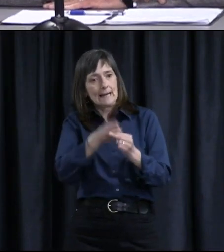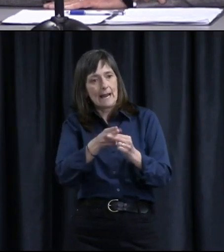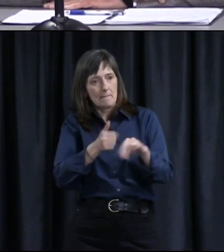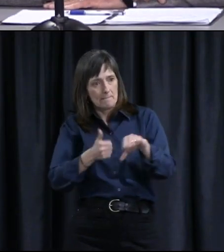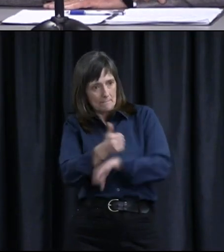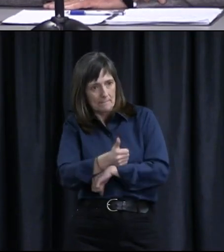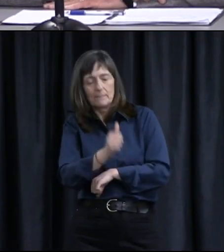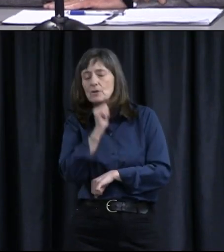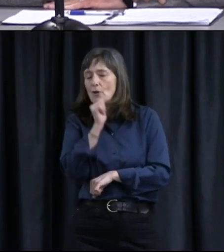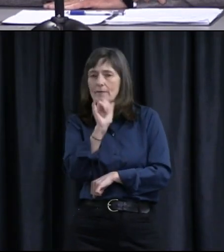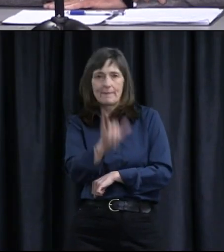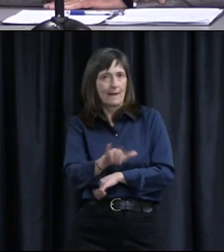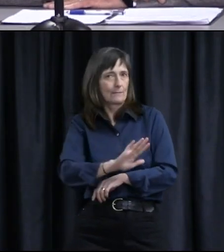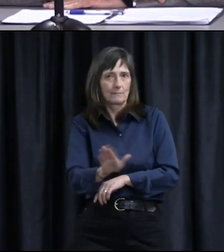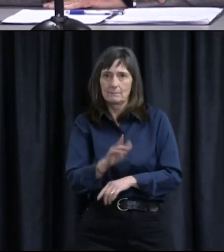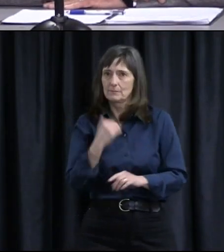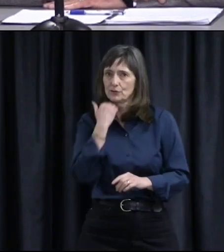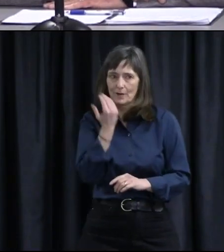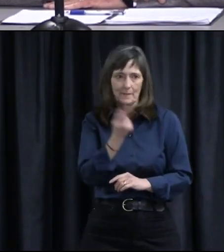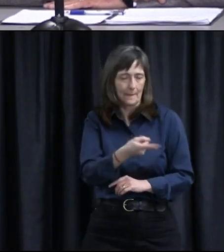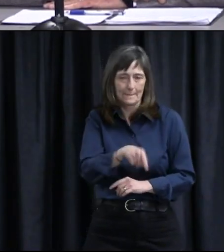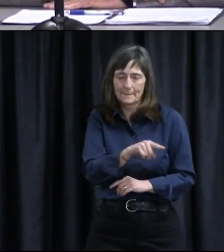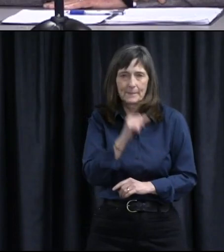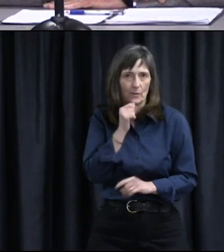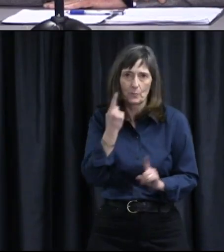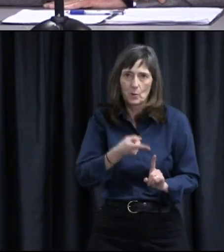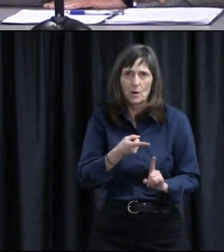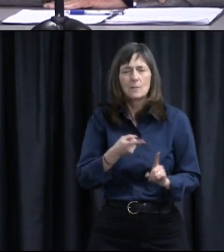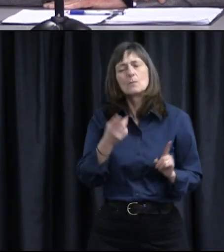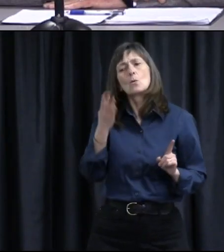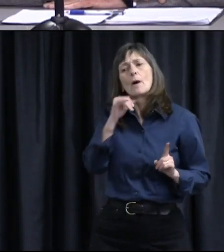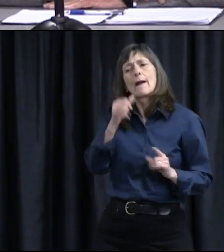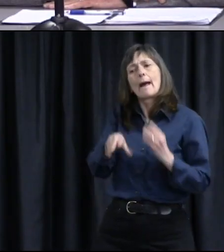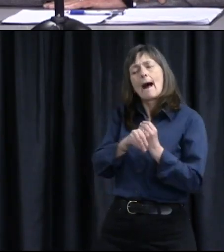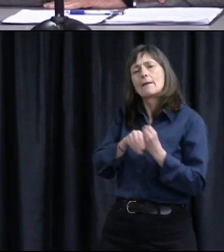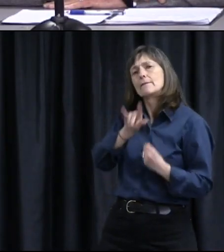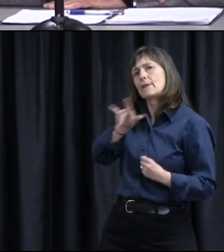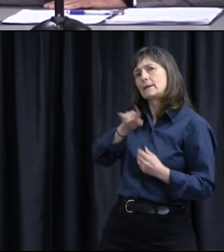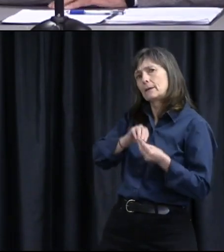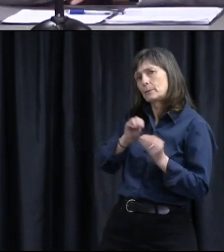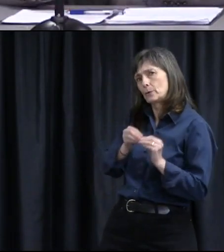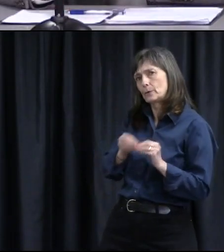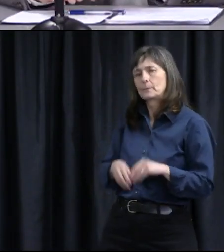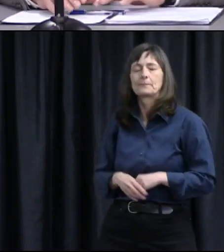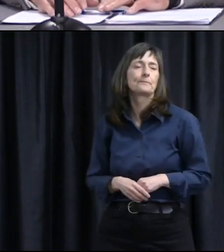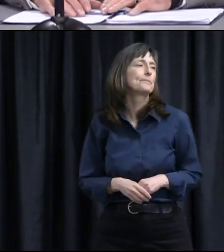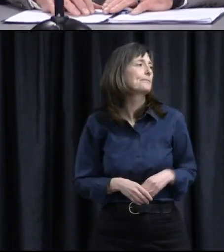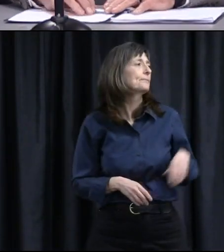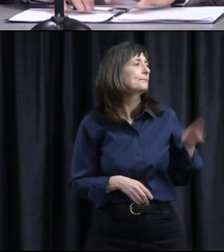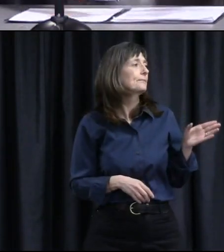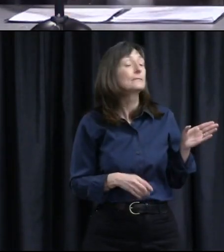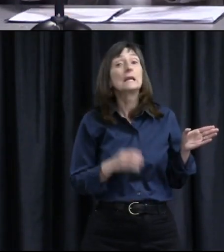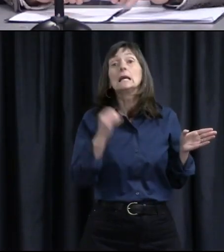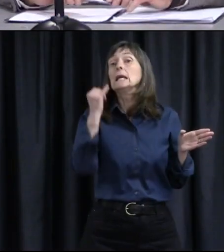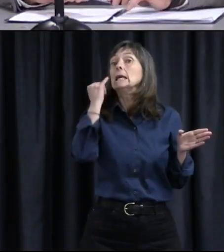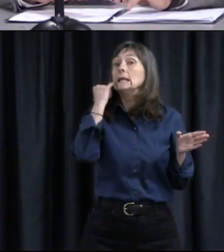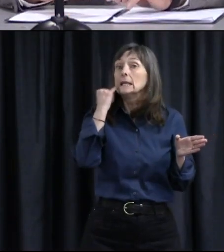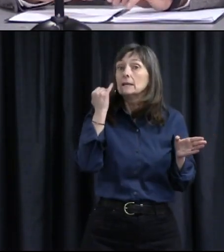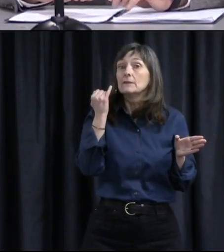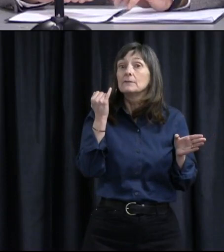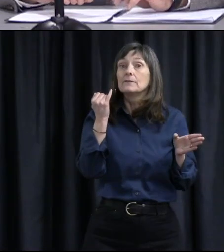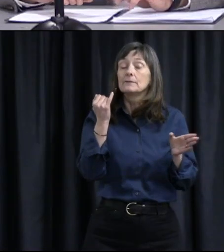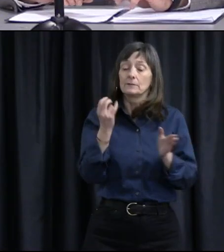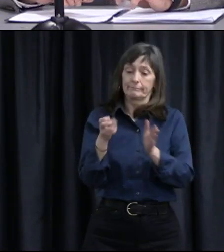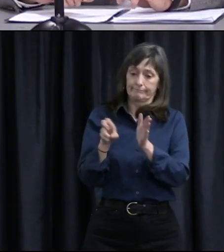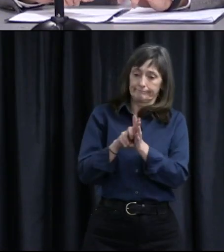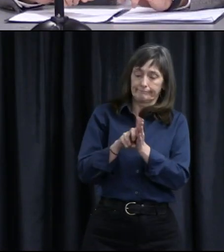able to allow people to quickly identify if they may be at risk. Why aren't we doing that here? So if the person was symptomatic when they were in those,